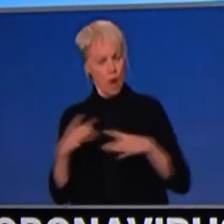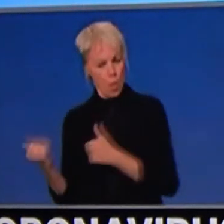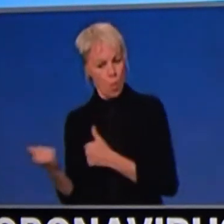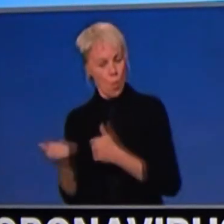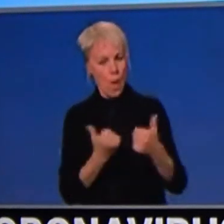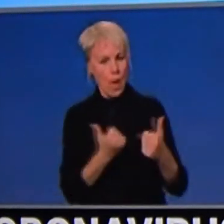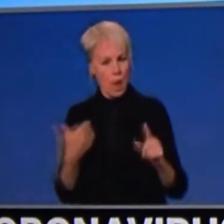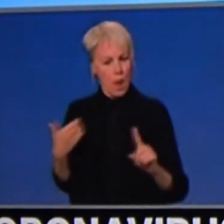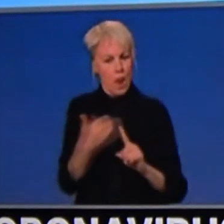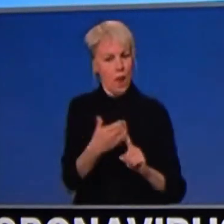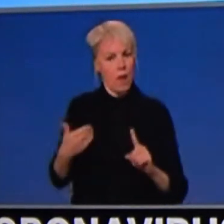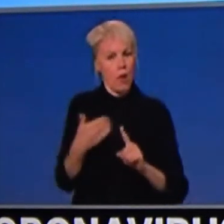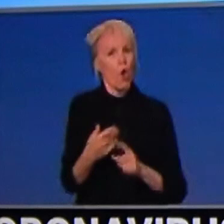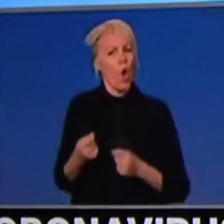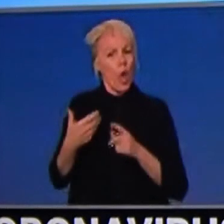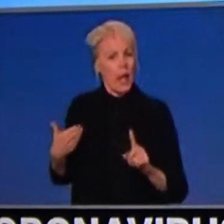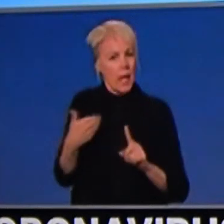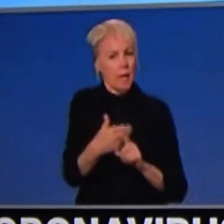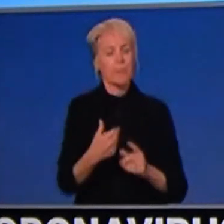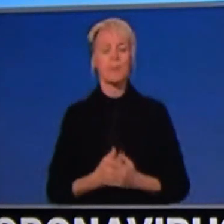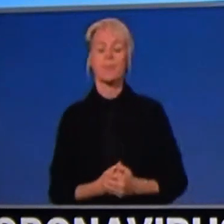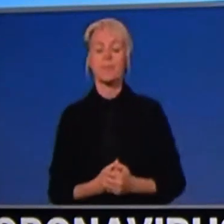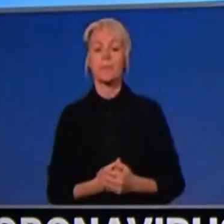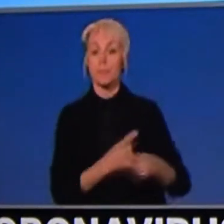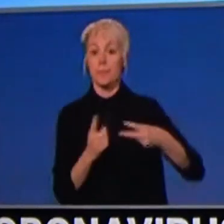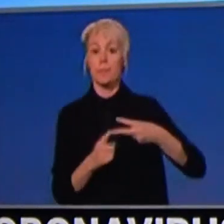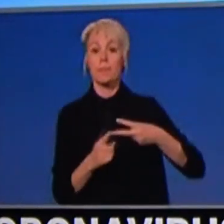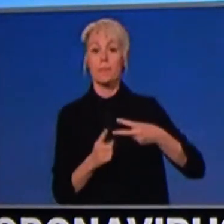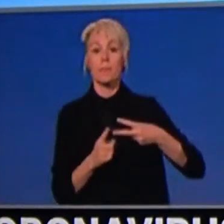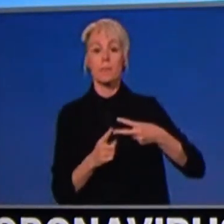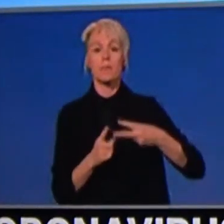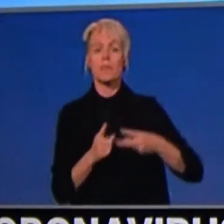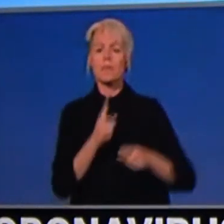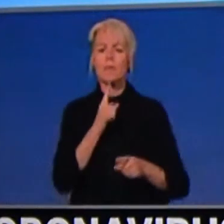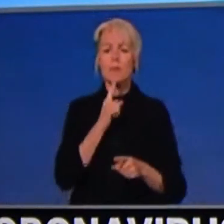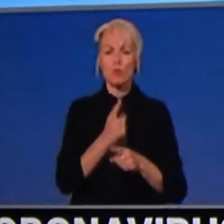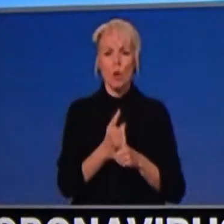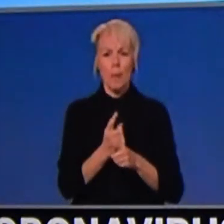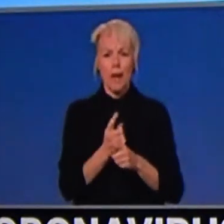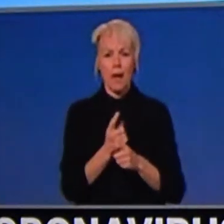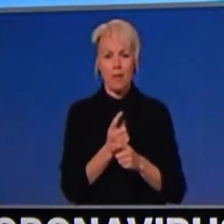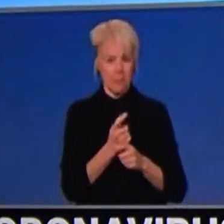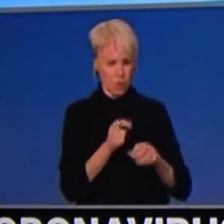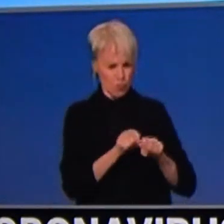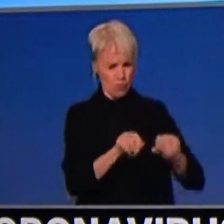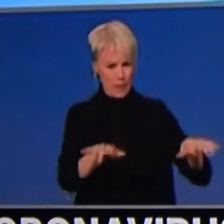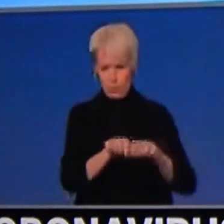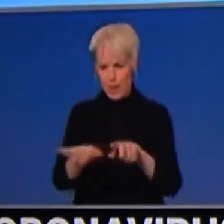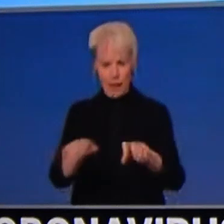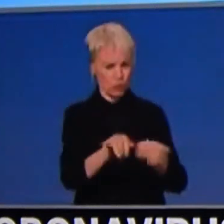bit of data we're going to show is the Prime Minister referred to the effective reproduction numbers. You're all now familiar with the R0, the